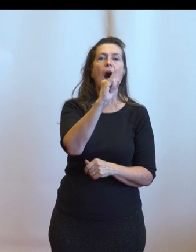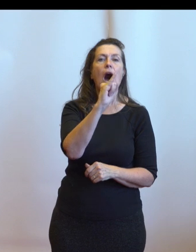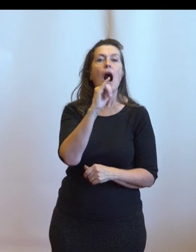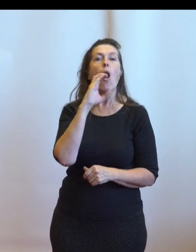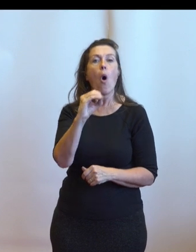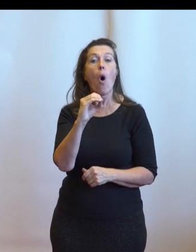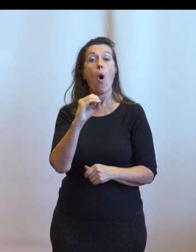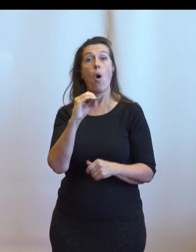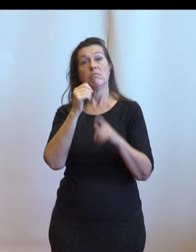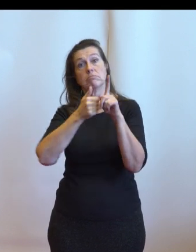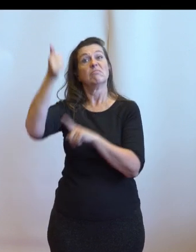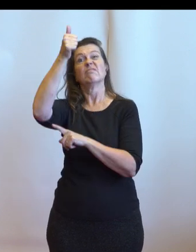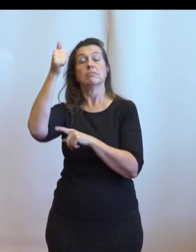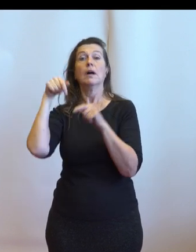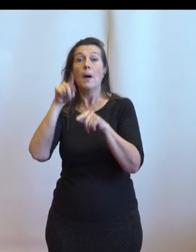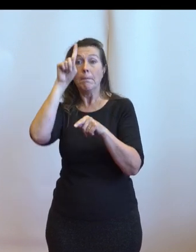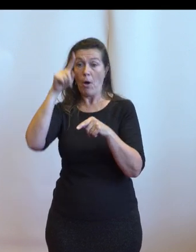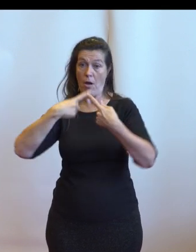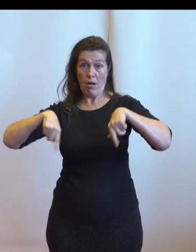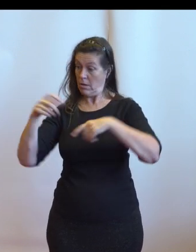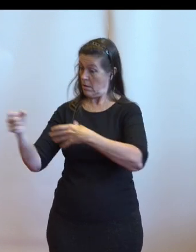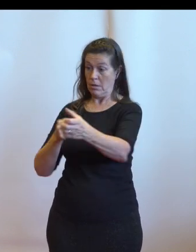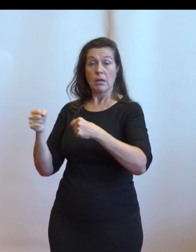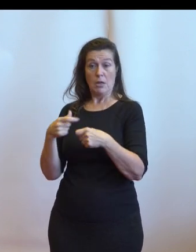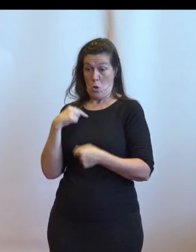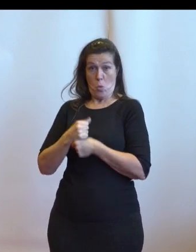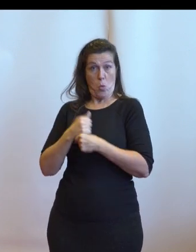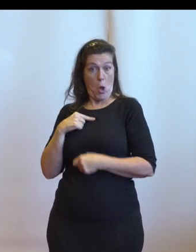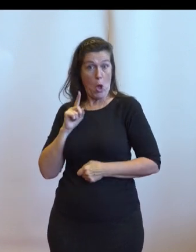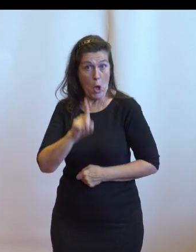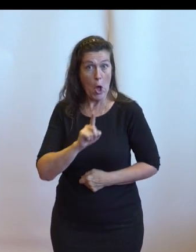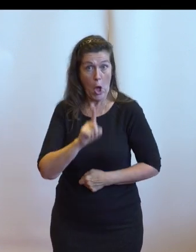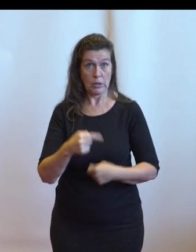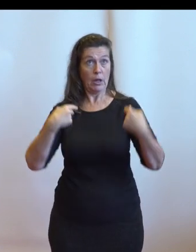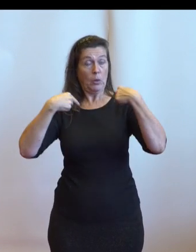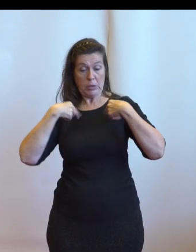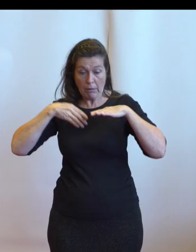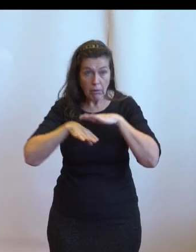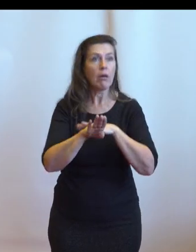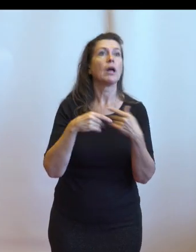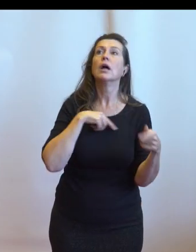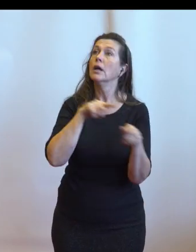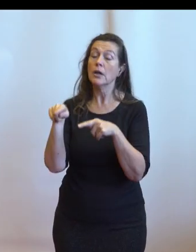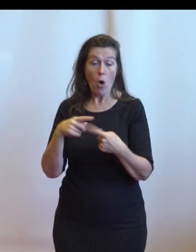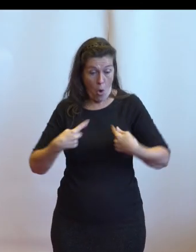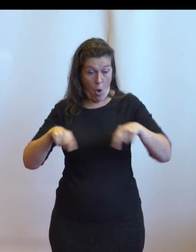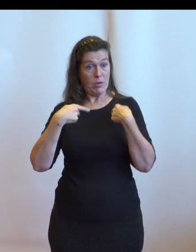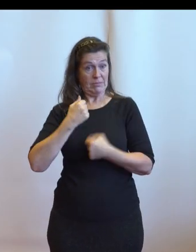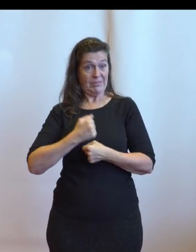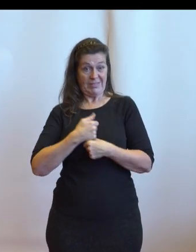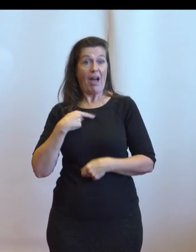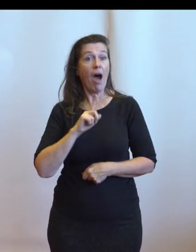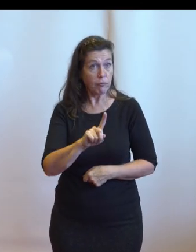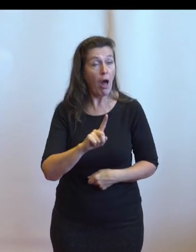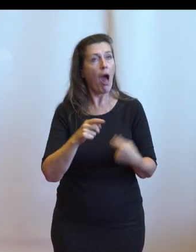of Accenture, but as employees, we are building content every day. So we need to make sure every employee has a good understanding